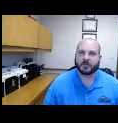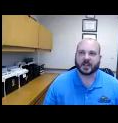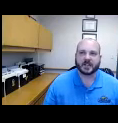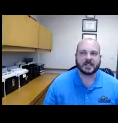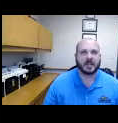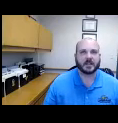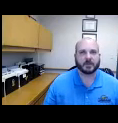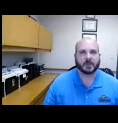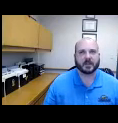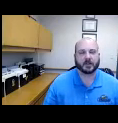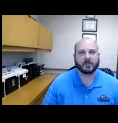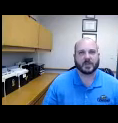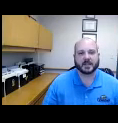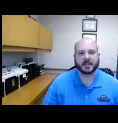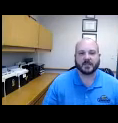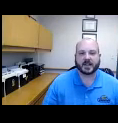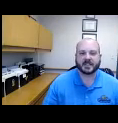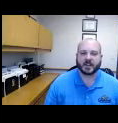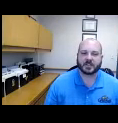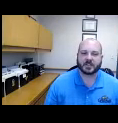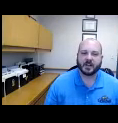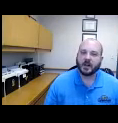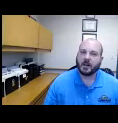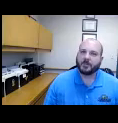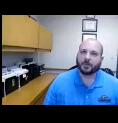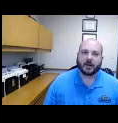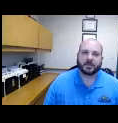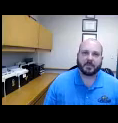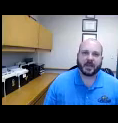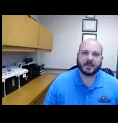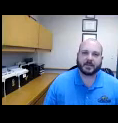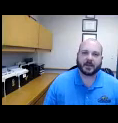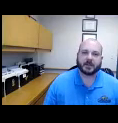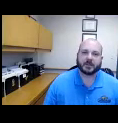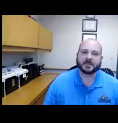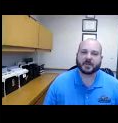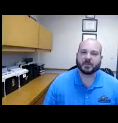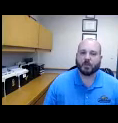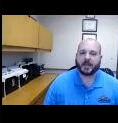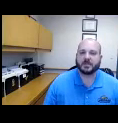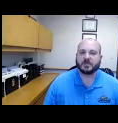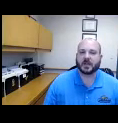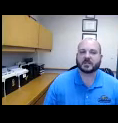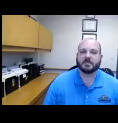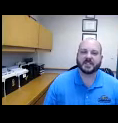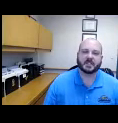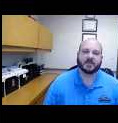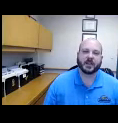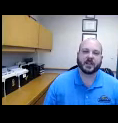to COVID-19 and related to COVID-19 vaccinations. Throughout the pandemic, there's been way too